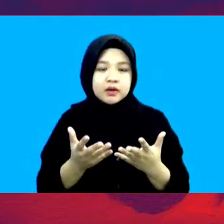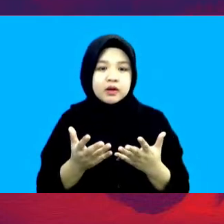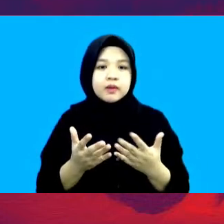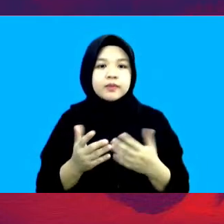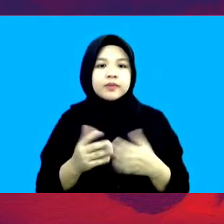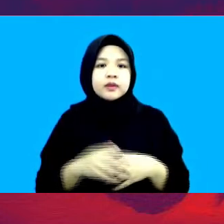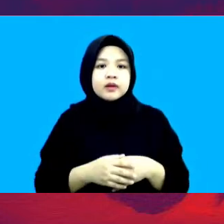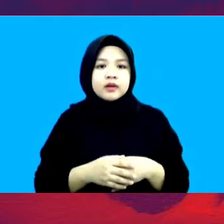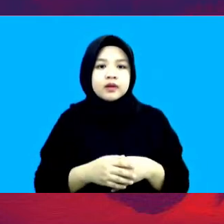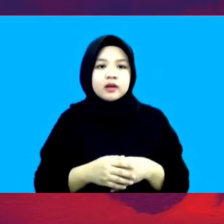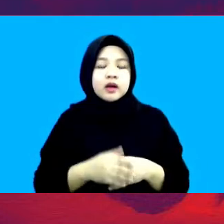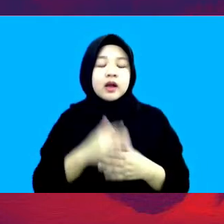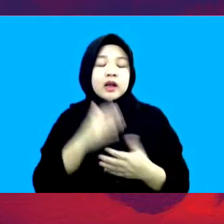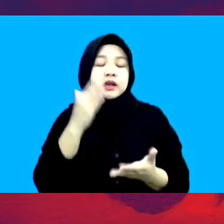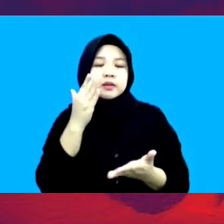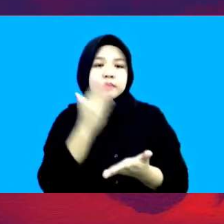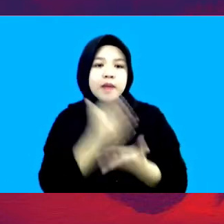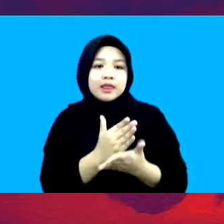to answer the following questions.